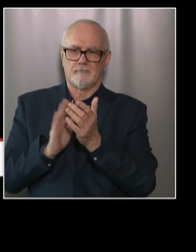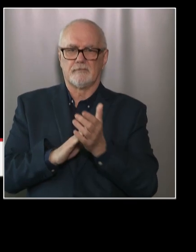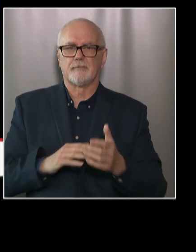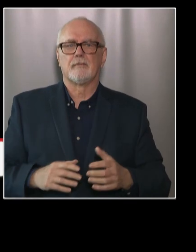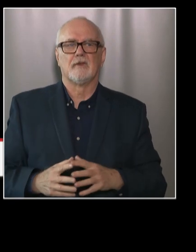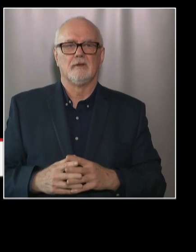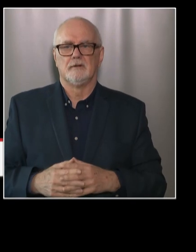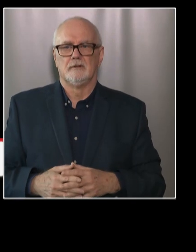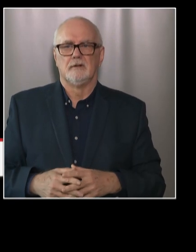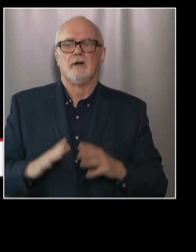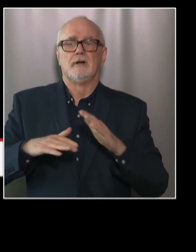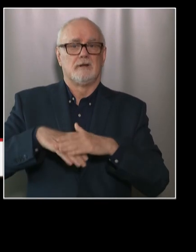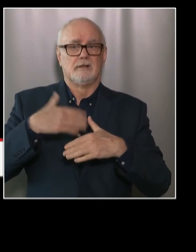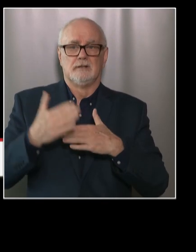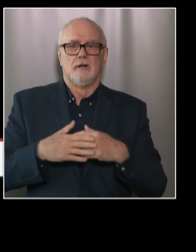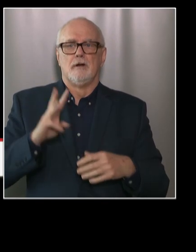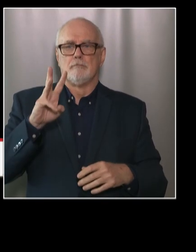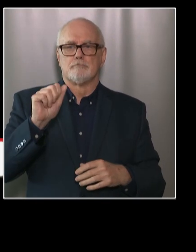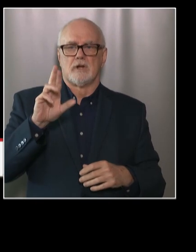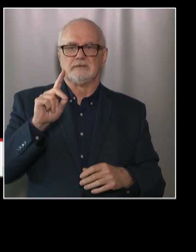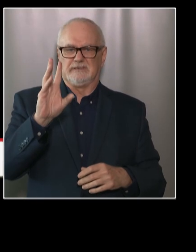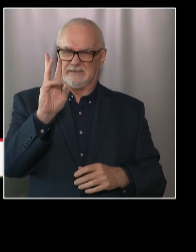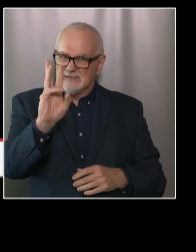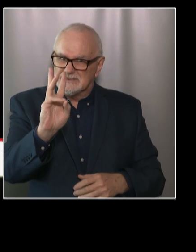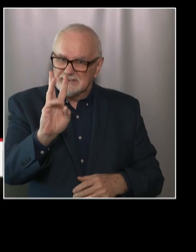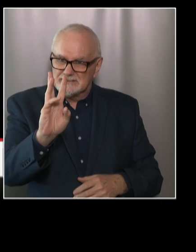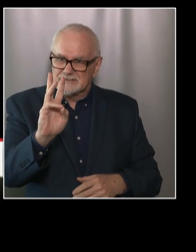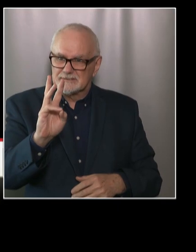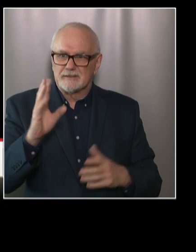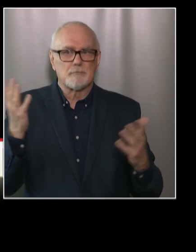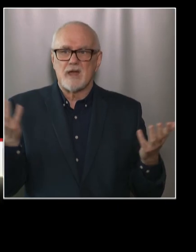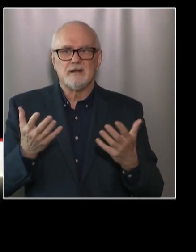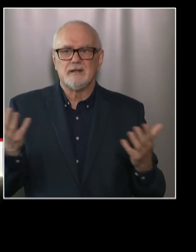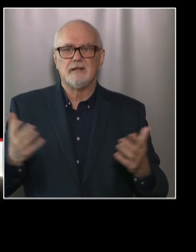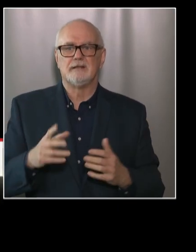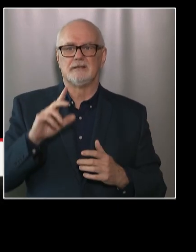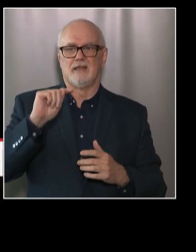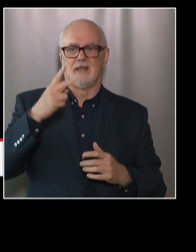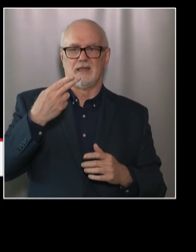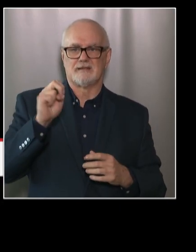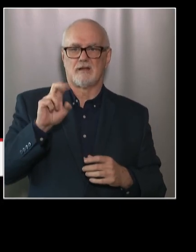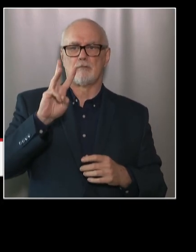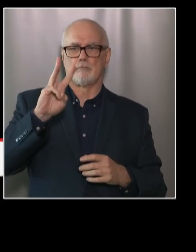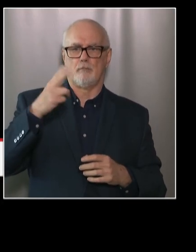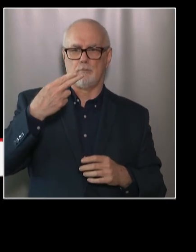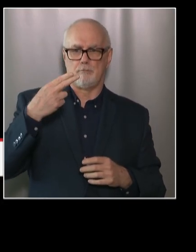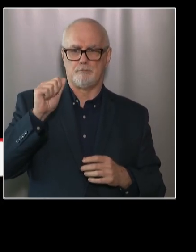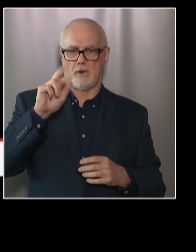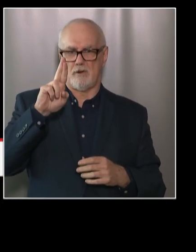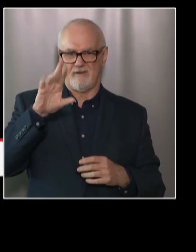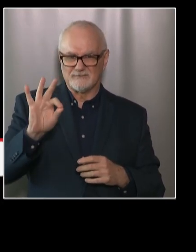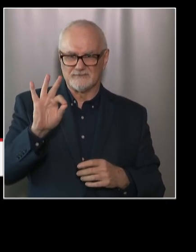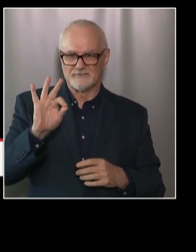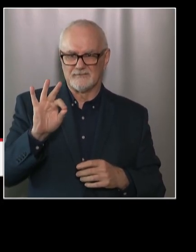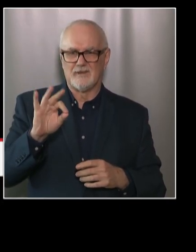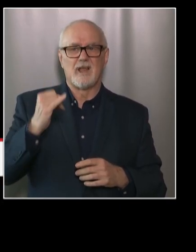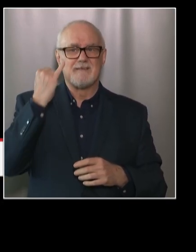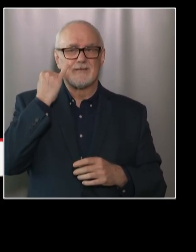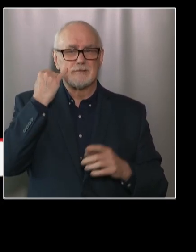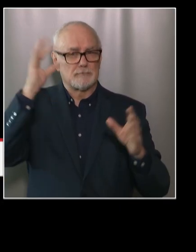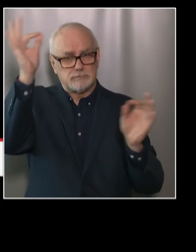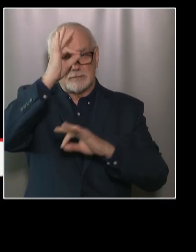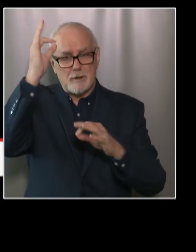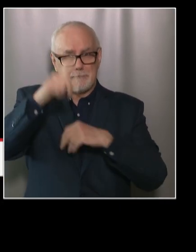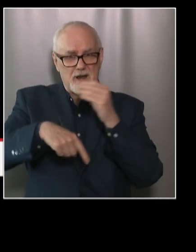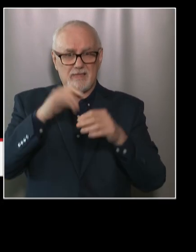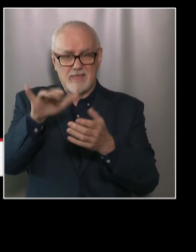And next, in Ward 6, is the Wharf. If you don't know what the Wharf is, you haven't been in D.C. It's one of the most amazing